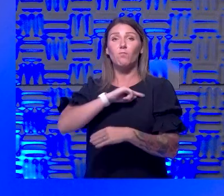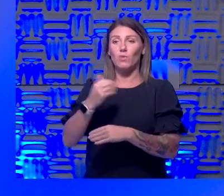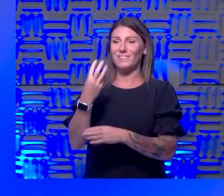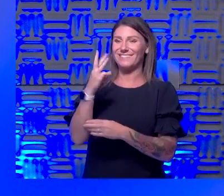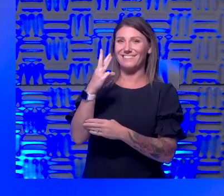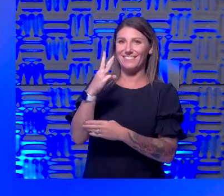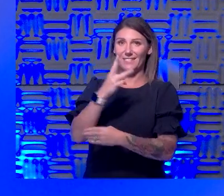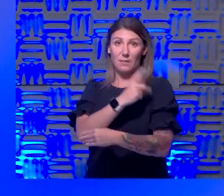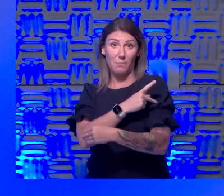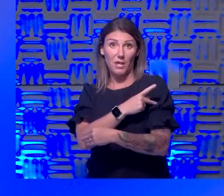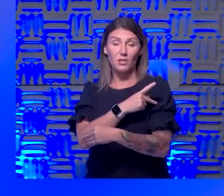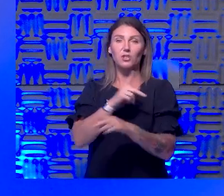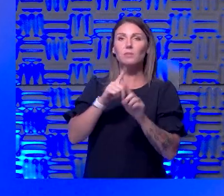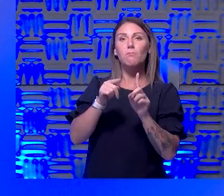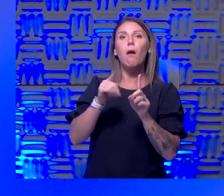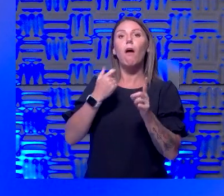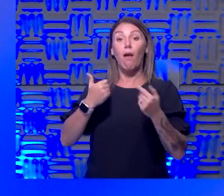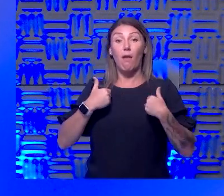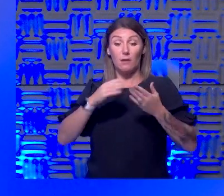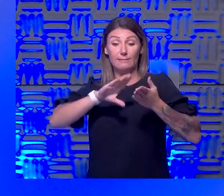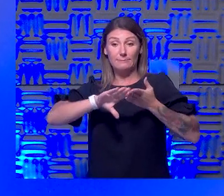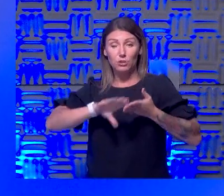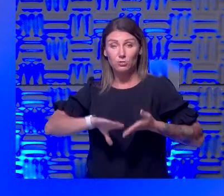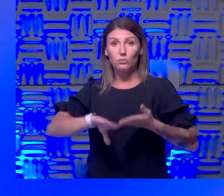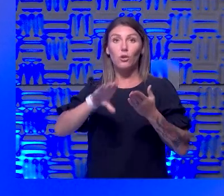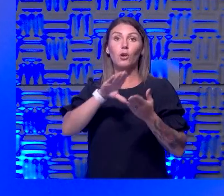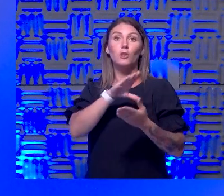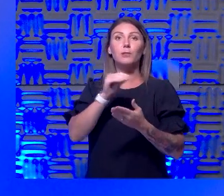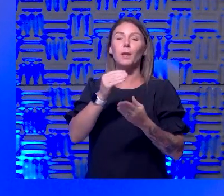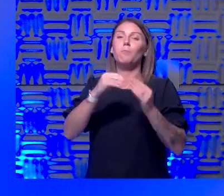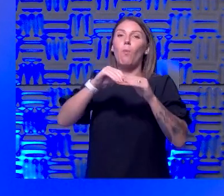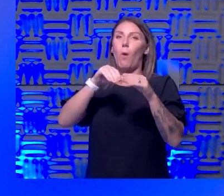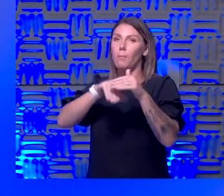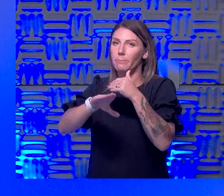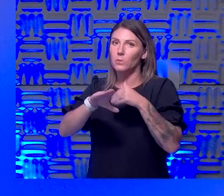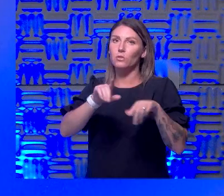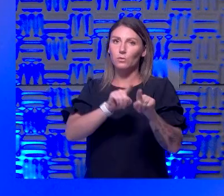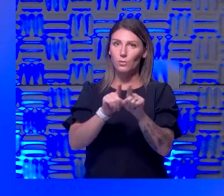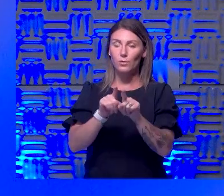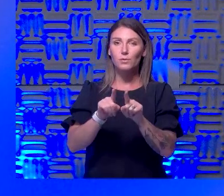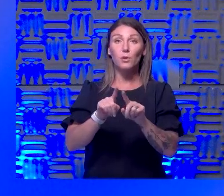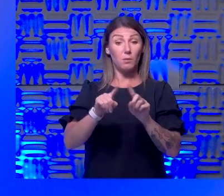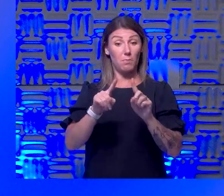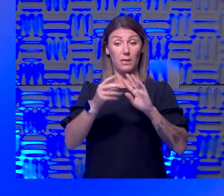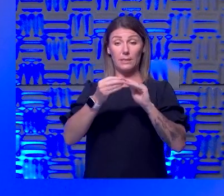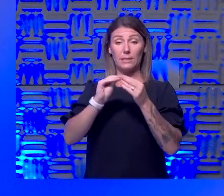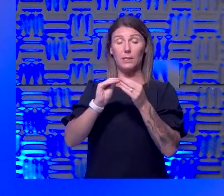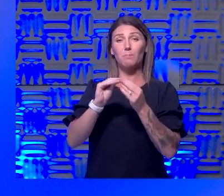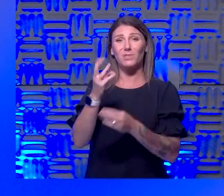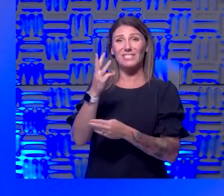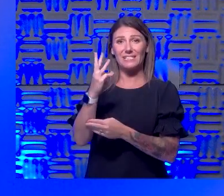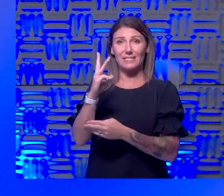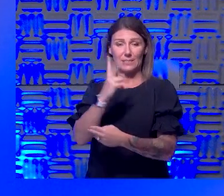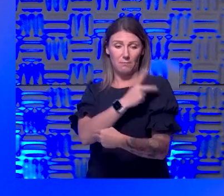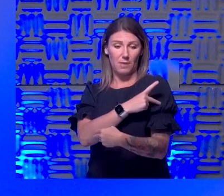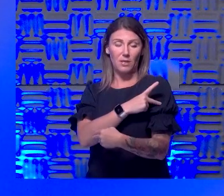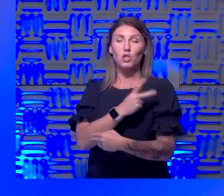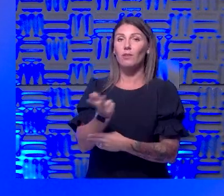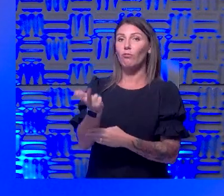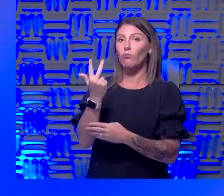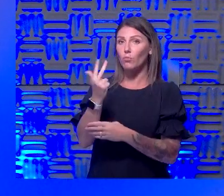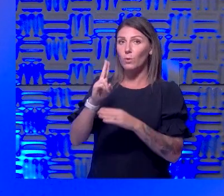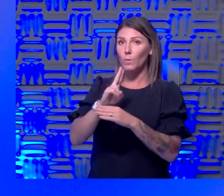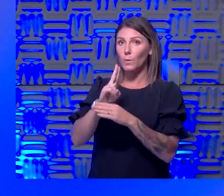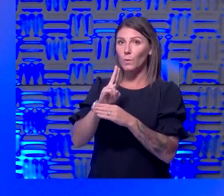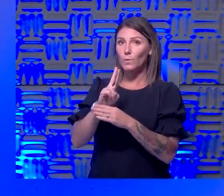But we've had actually other discharges, but we had more admissions as well. So today our numbers are 16. We do have 3 on the